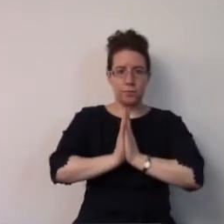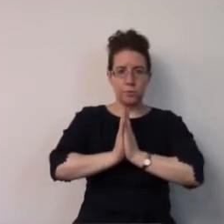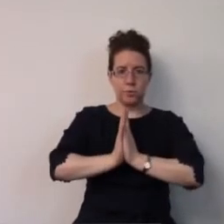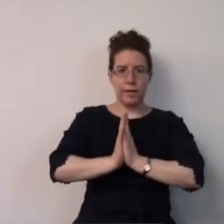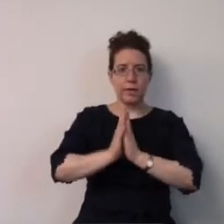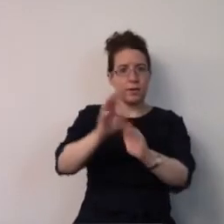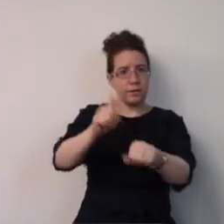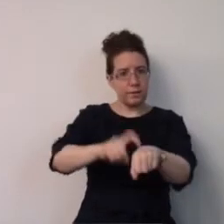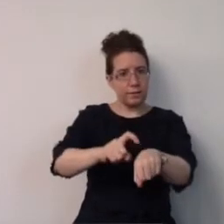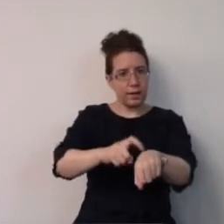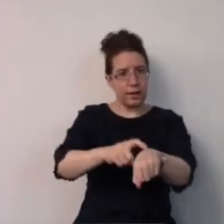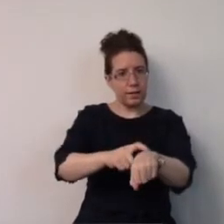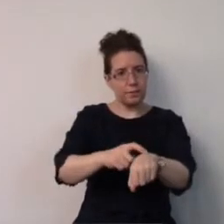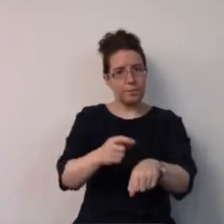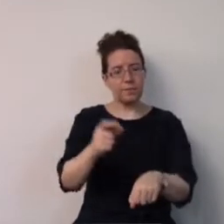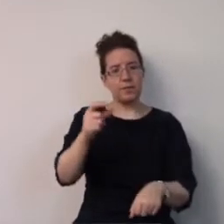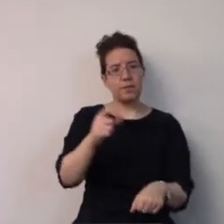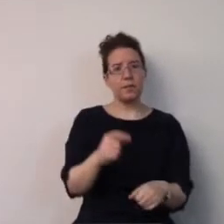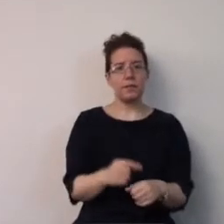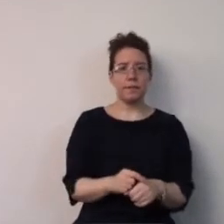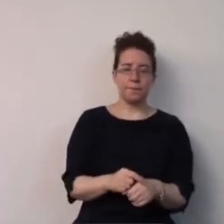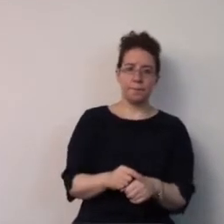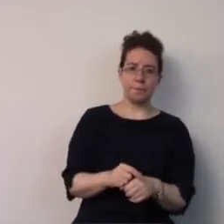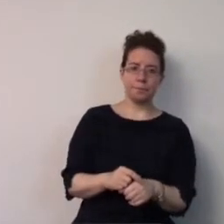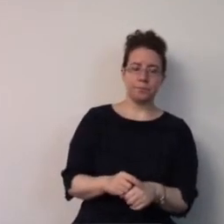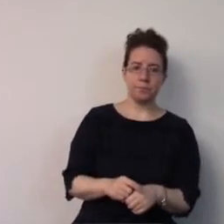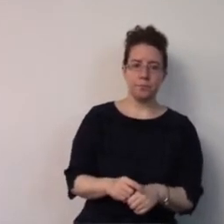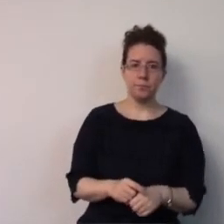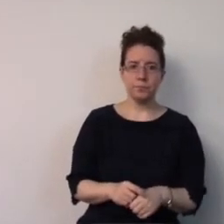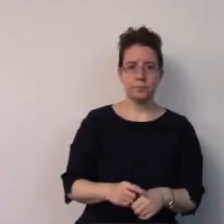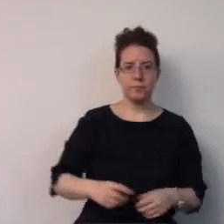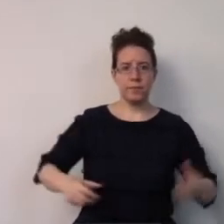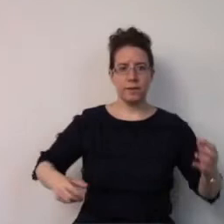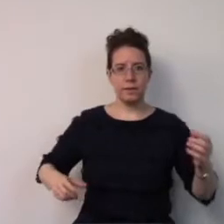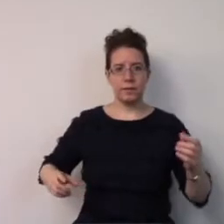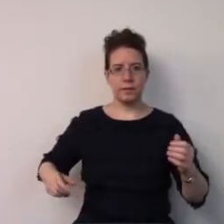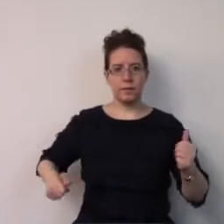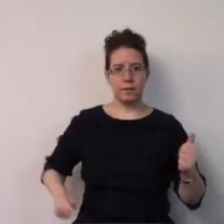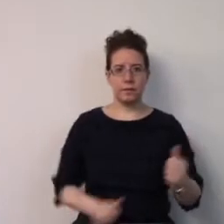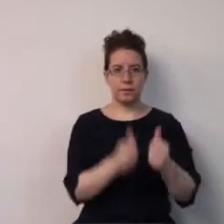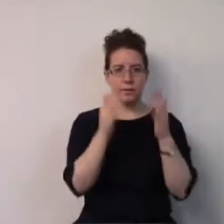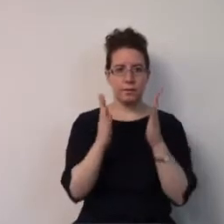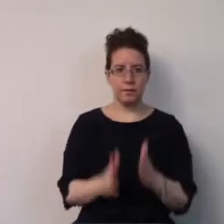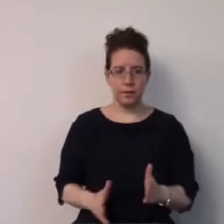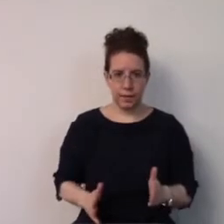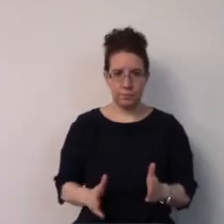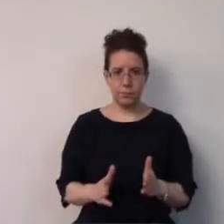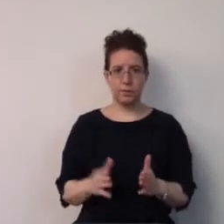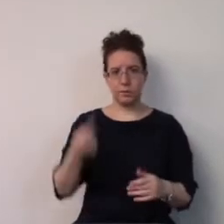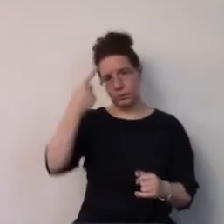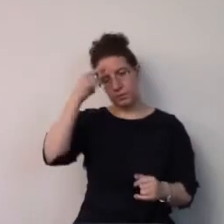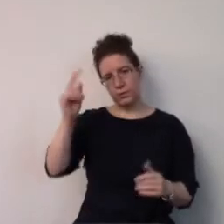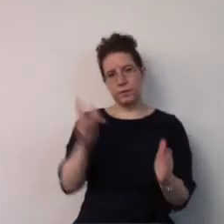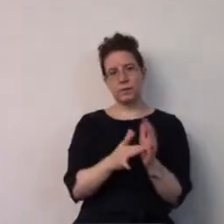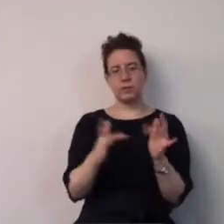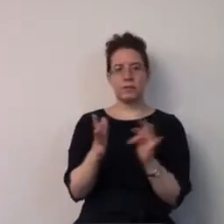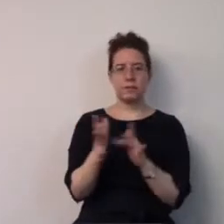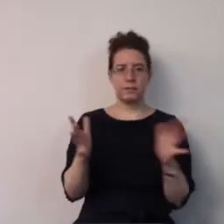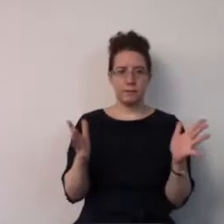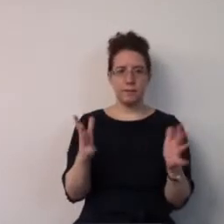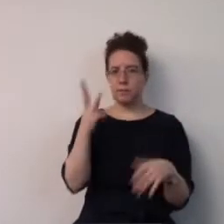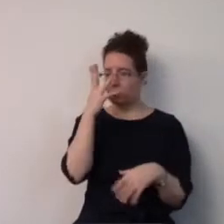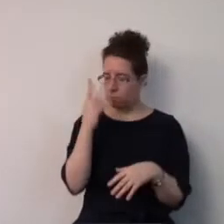keep themselves awake. Right. But I guarantee you, after that lesson they had with Jesus that night, they didn't